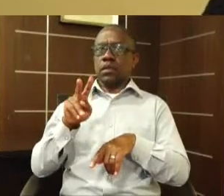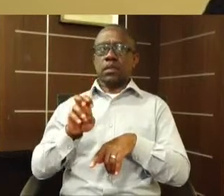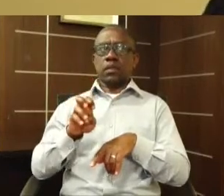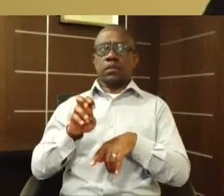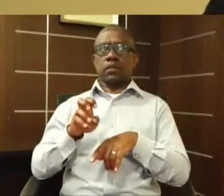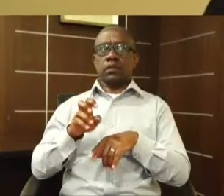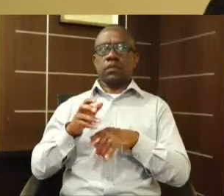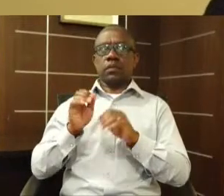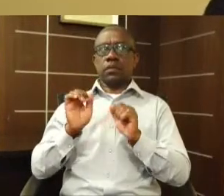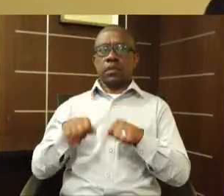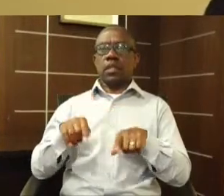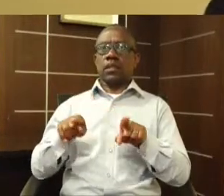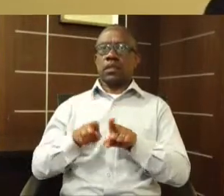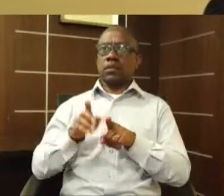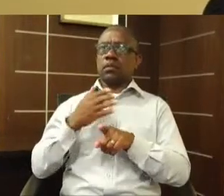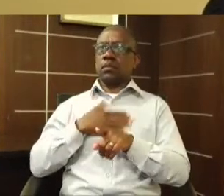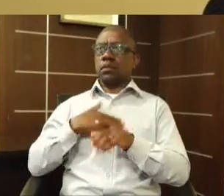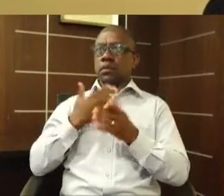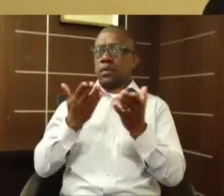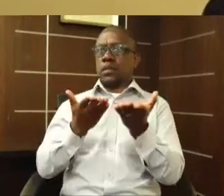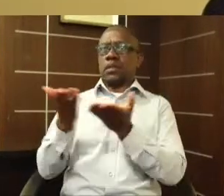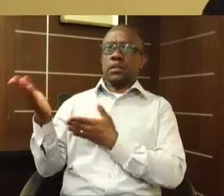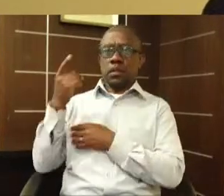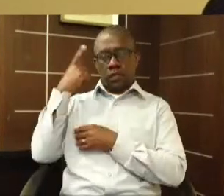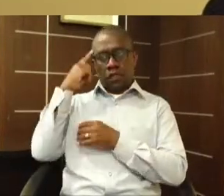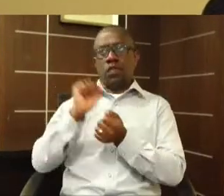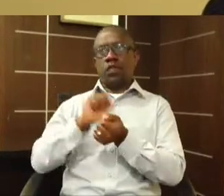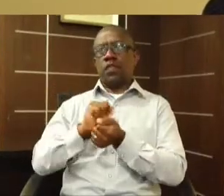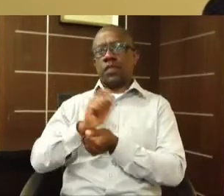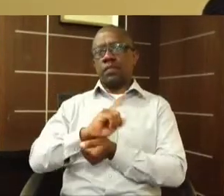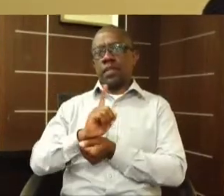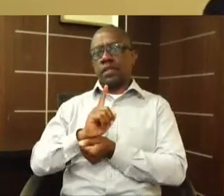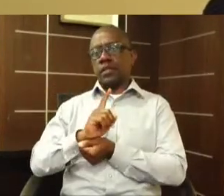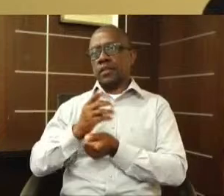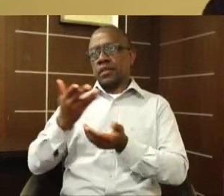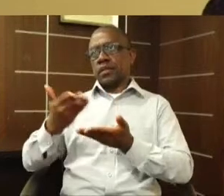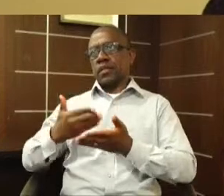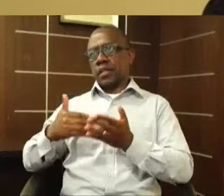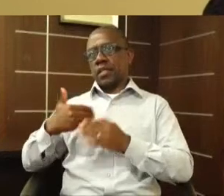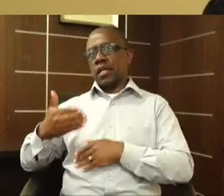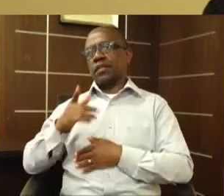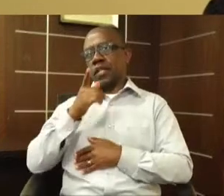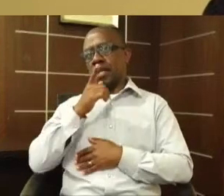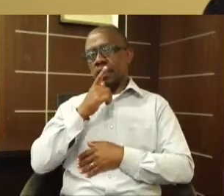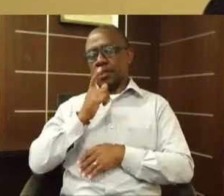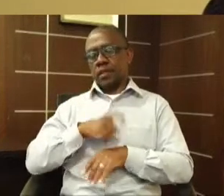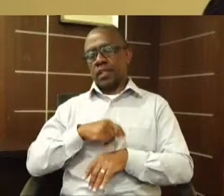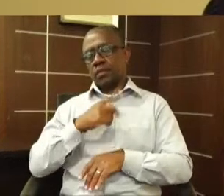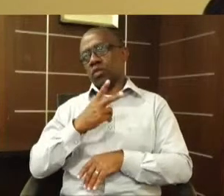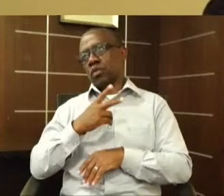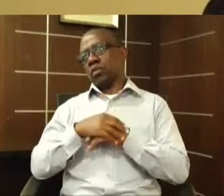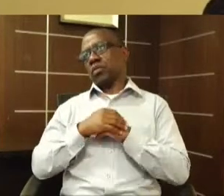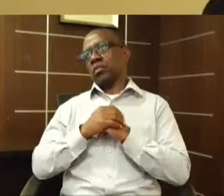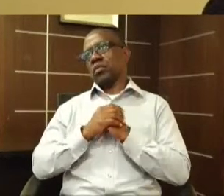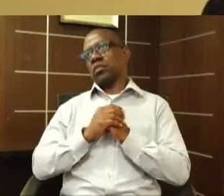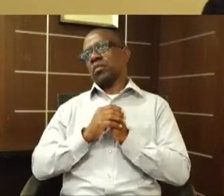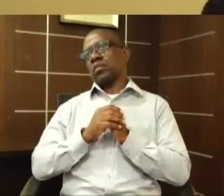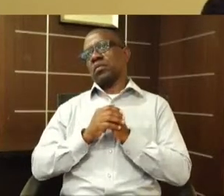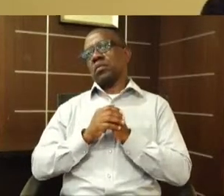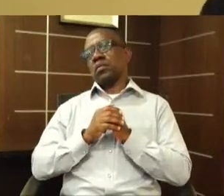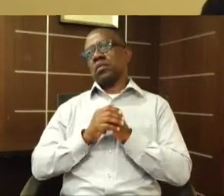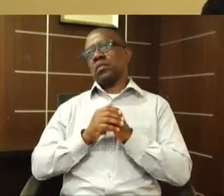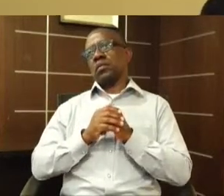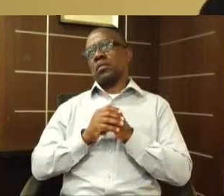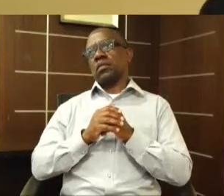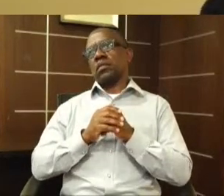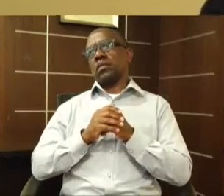we can have you for 15 minutes, and then we go for lunch at 2. This also